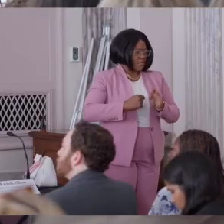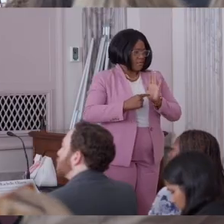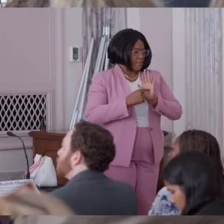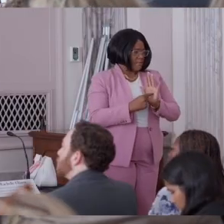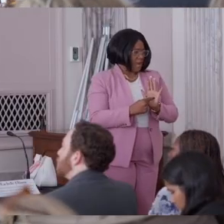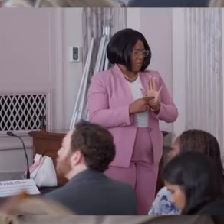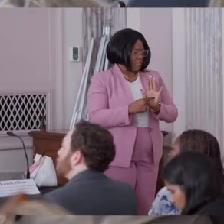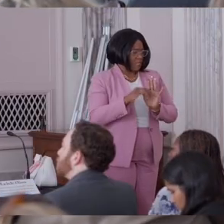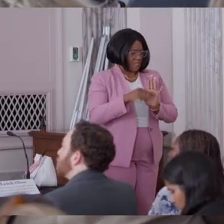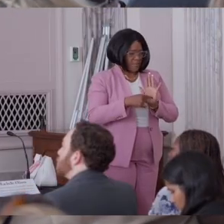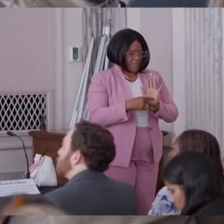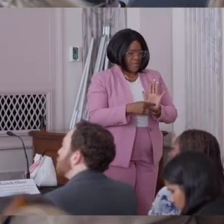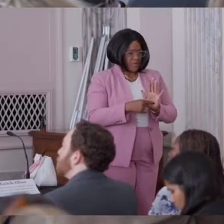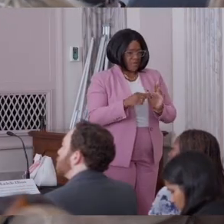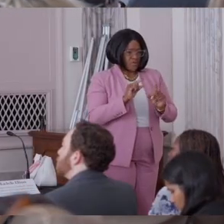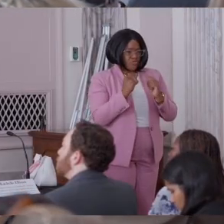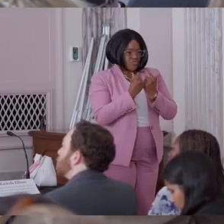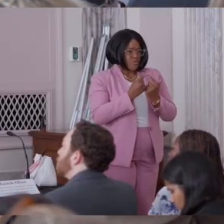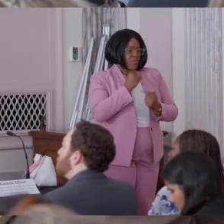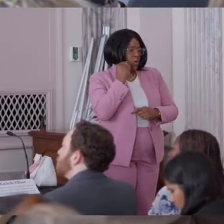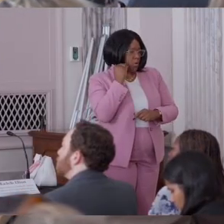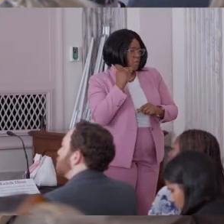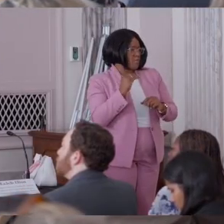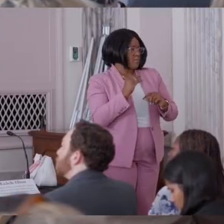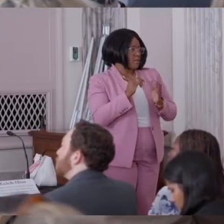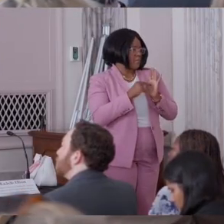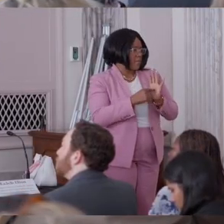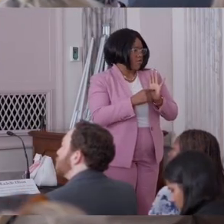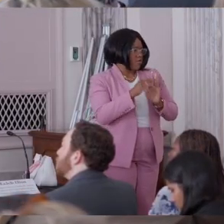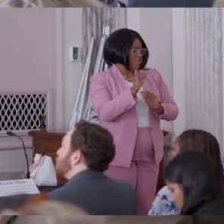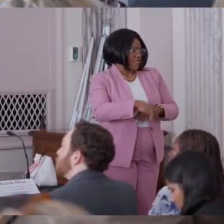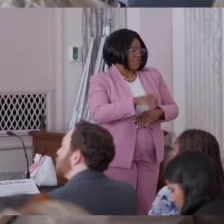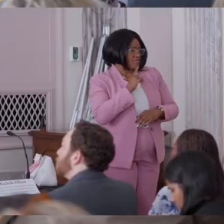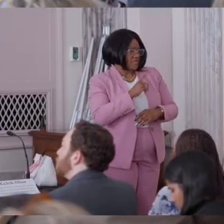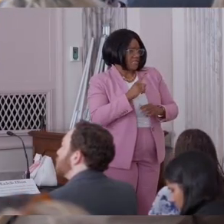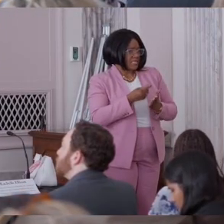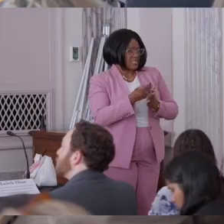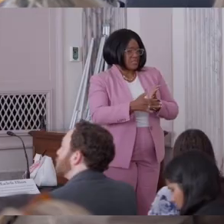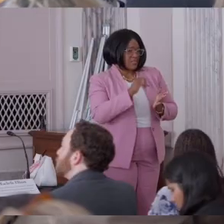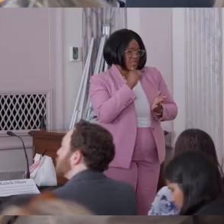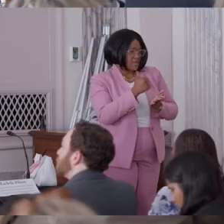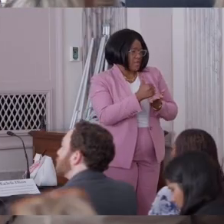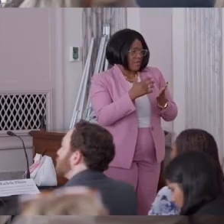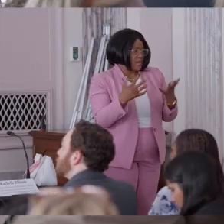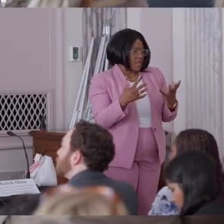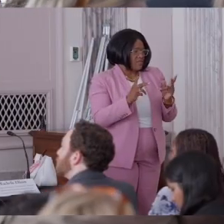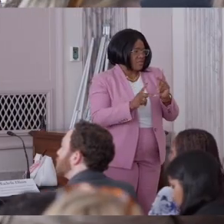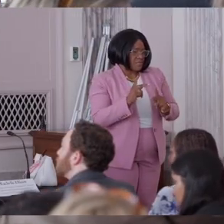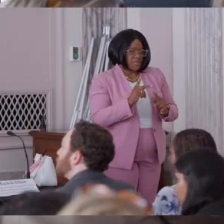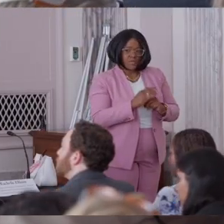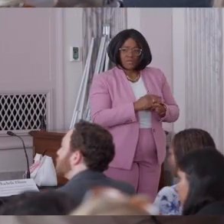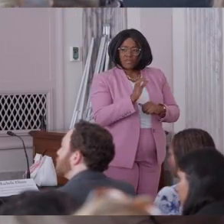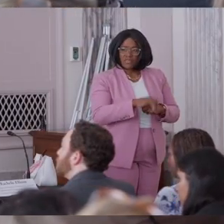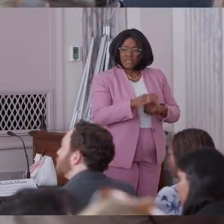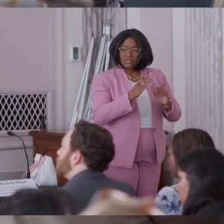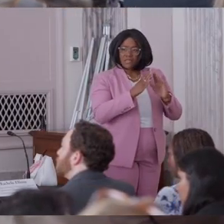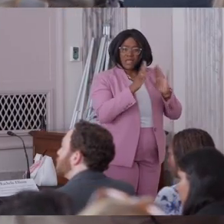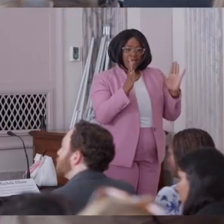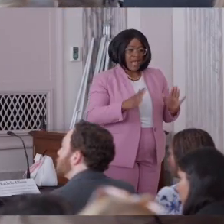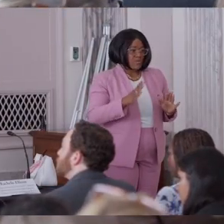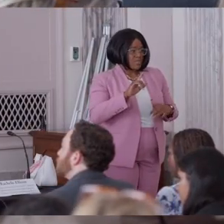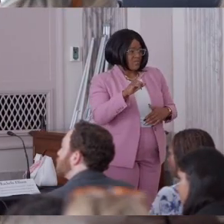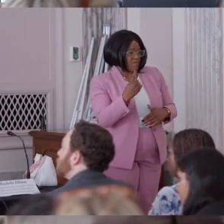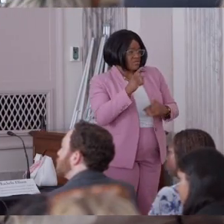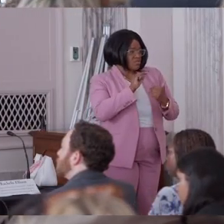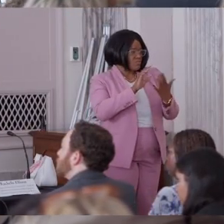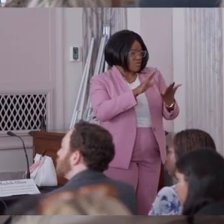very expensive, and I saw that that was not going to help enough people, and that a supportive housing approach, which was